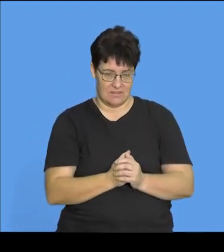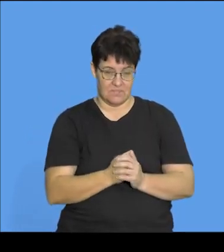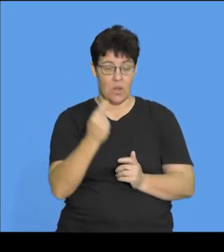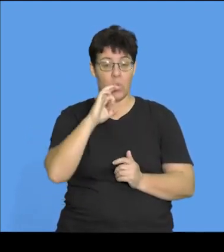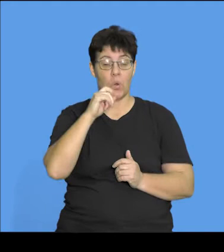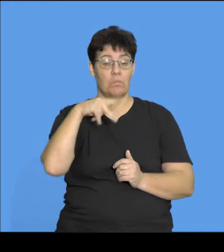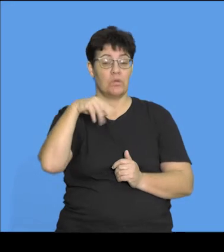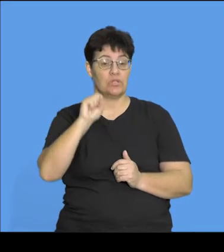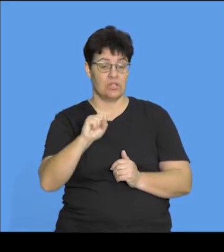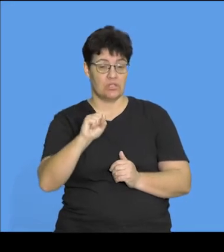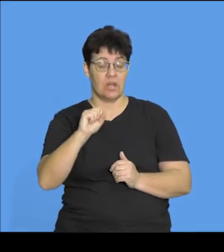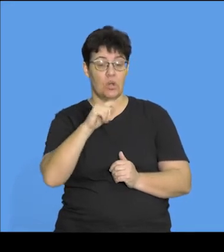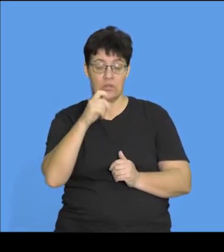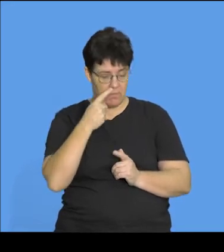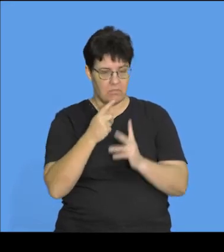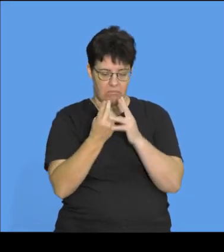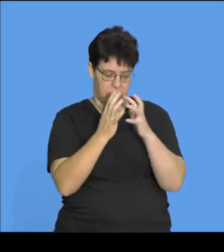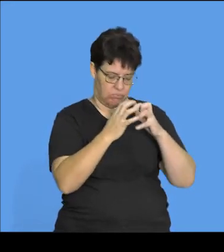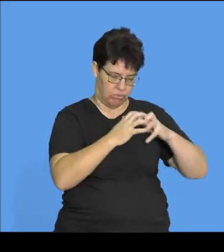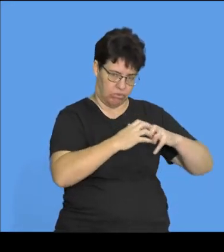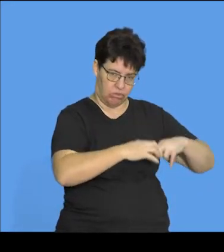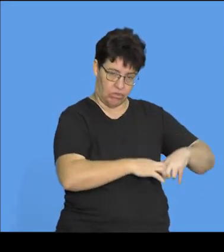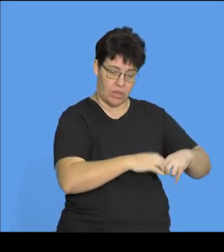ovaries degenerate, and the level of progesterone